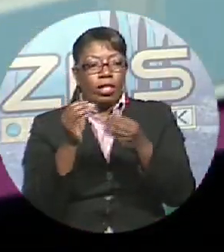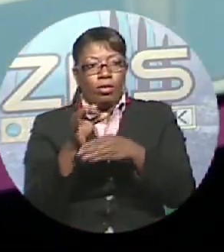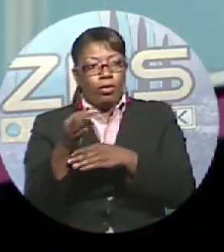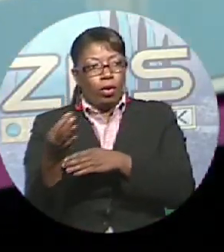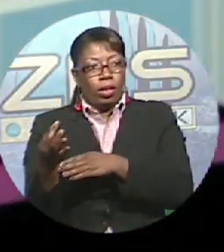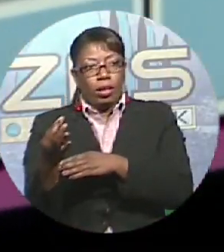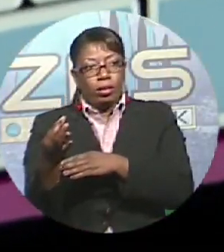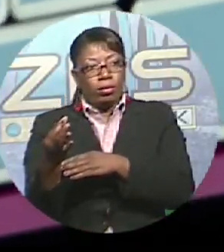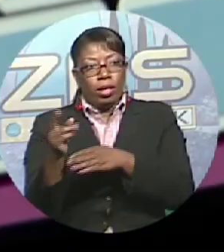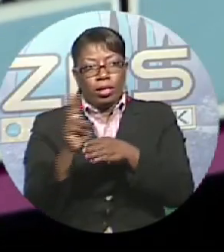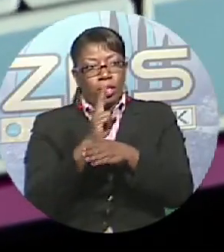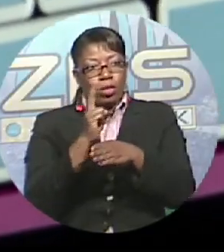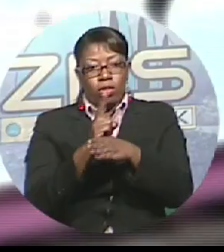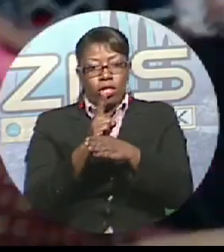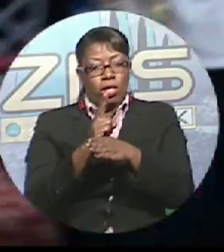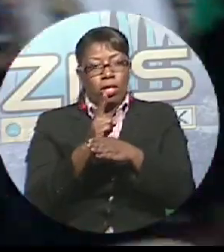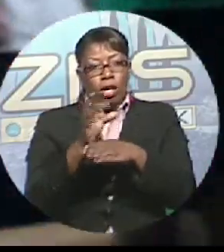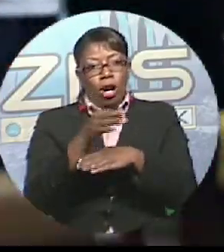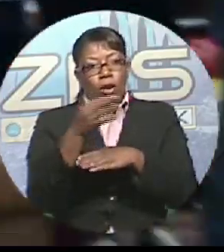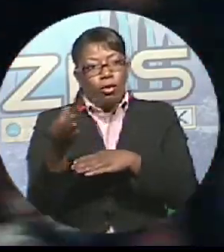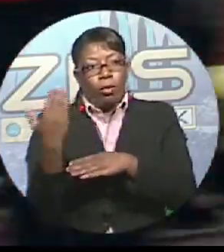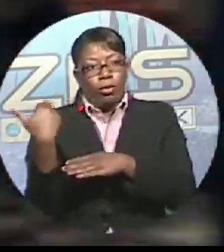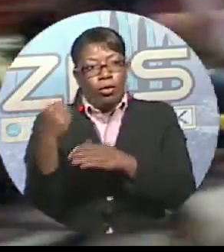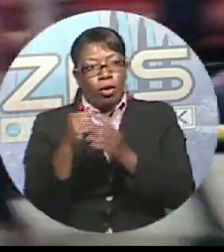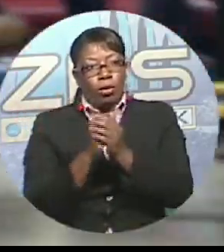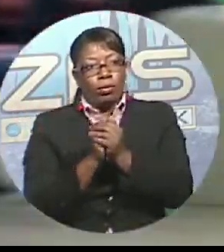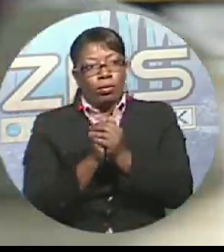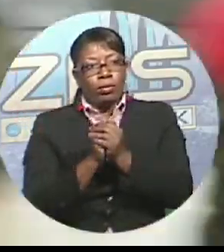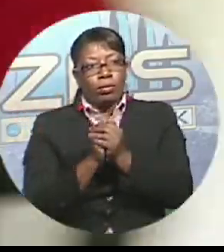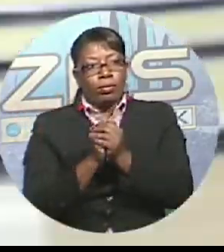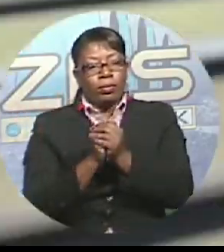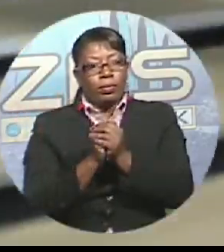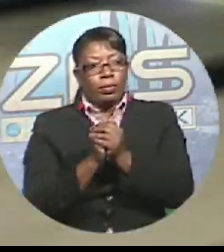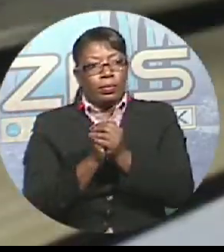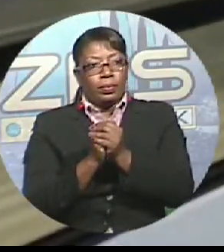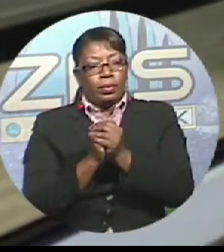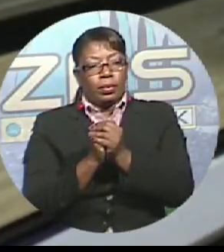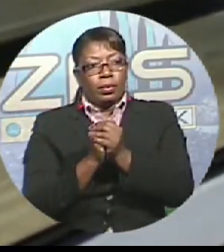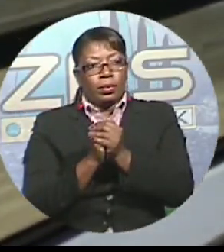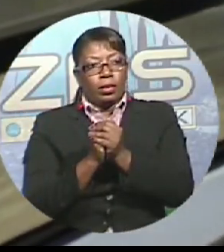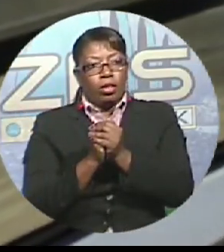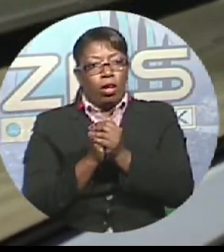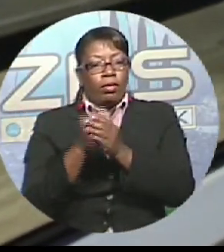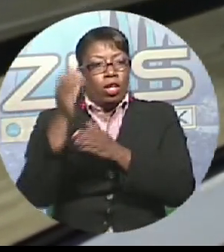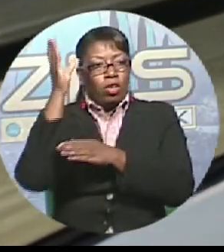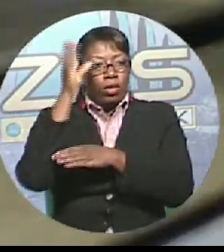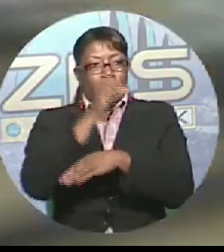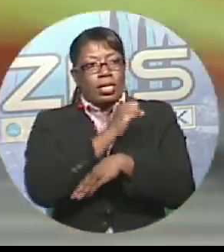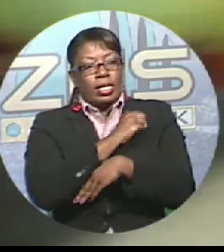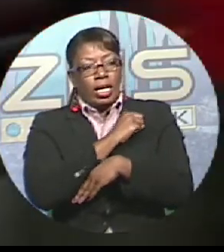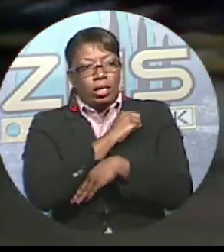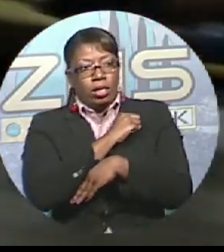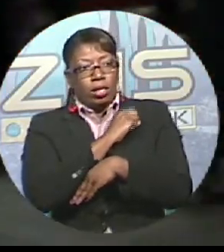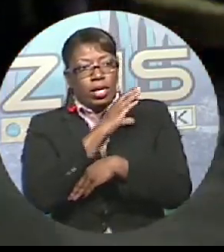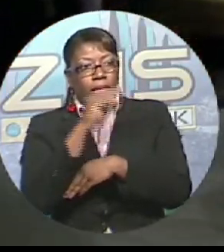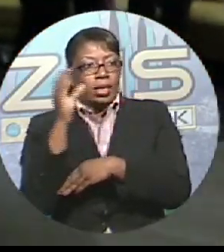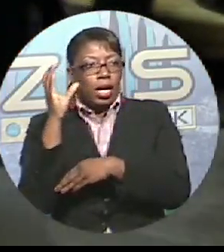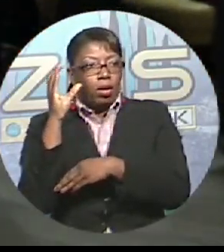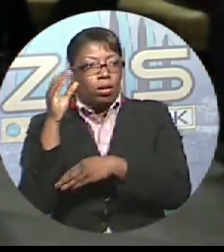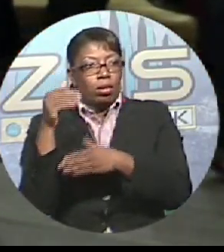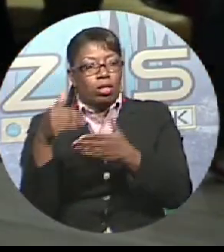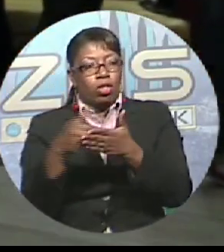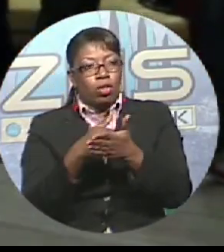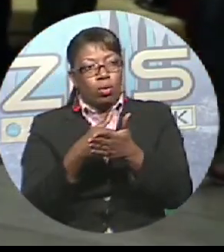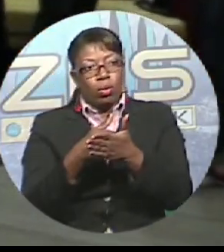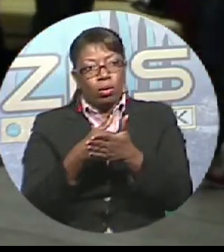as they normally do. The SAC QC hybrid of Chris Saunders and Amelie O'Carroll were new entrants, but